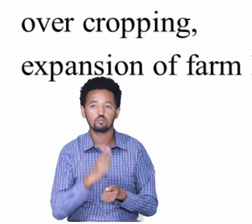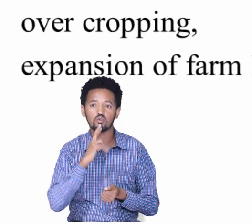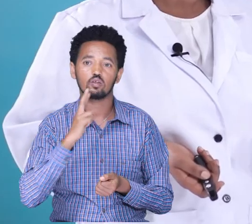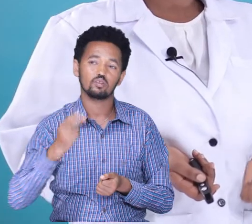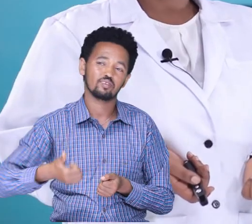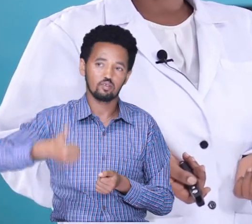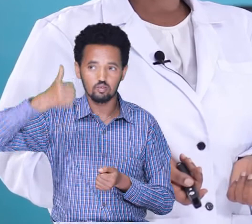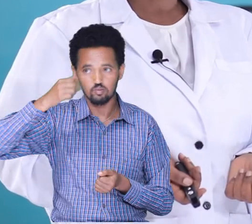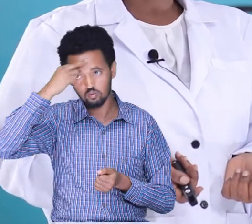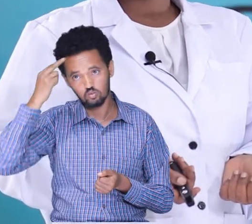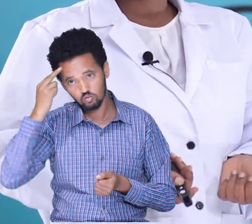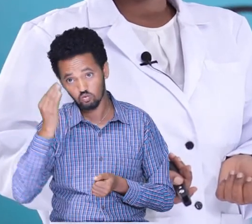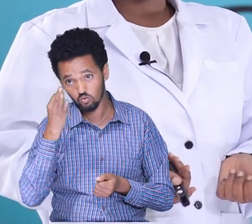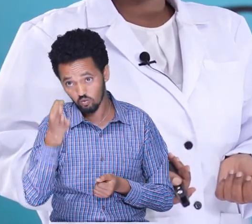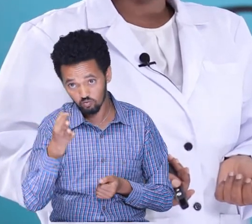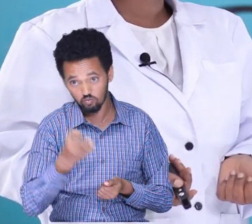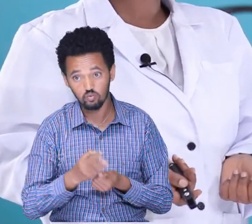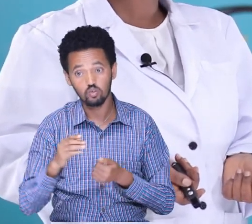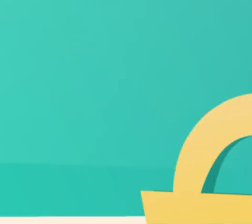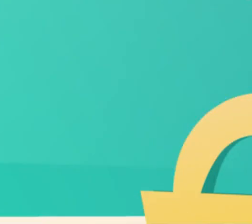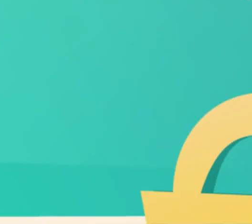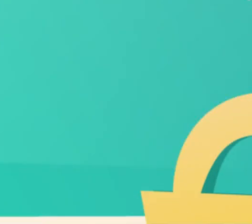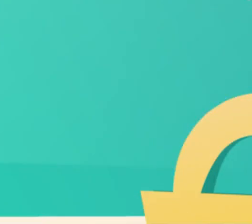major cause of drought in Africa.